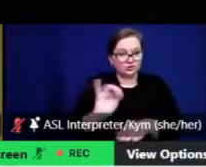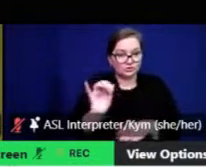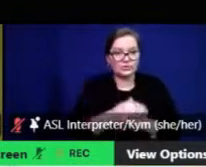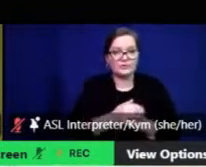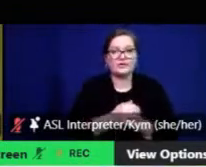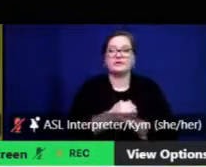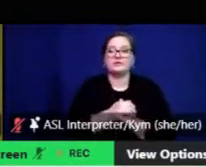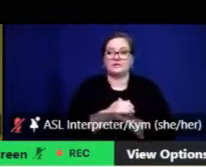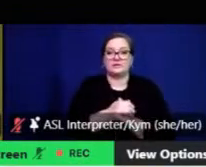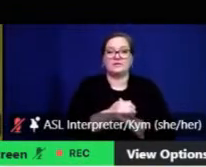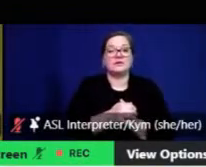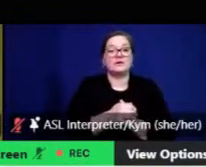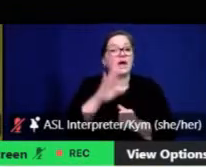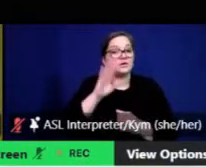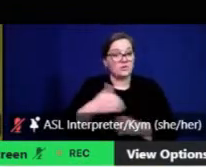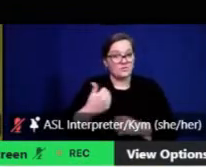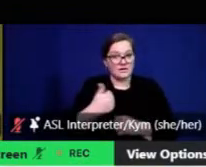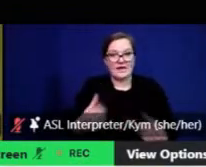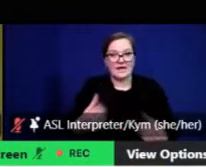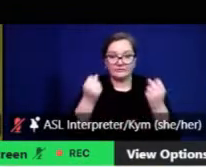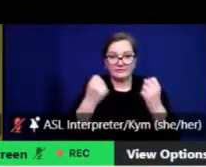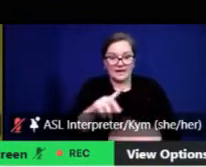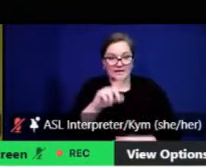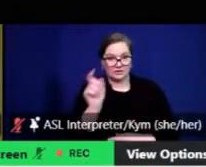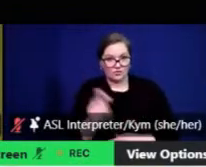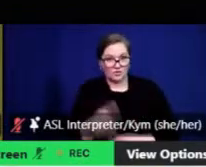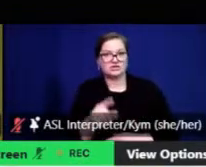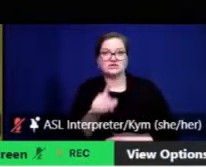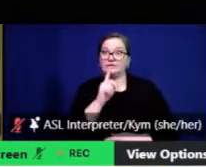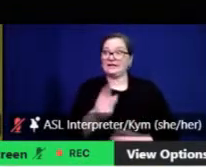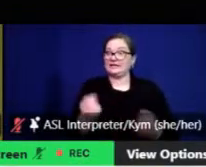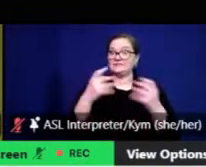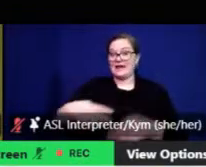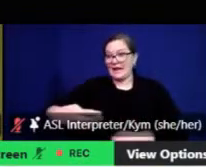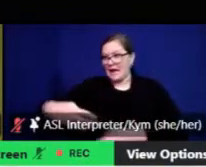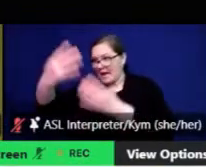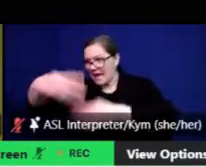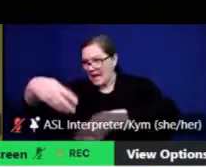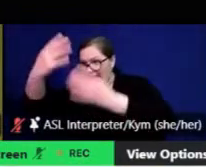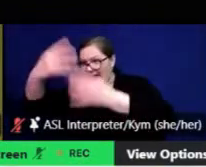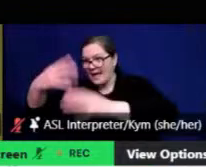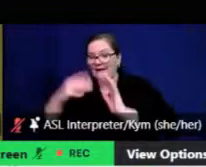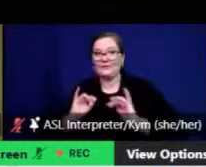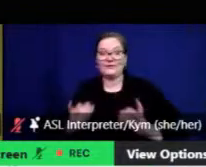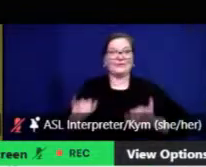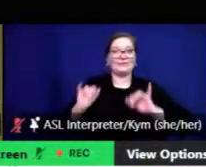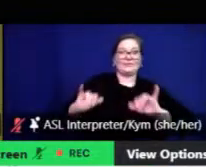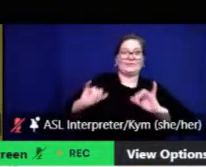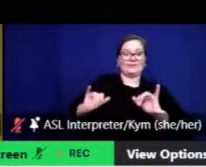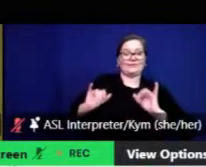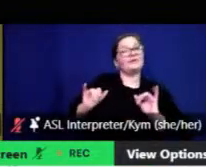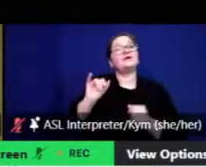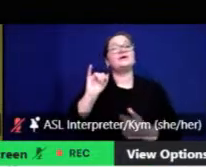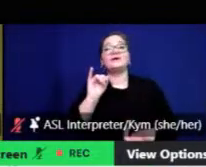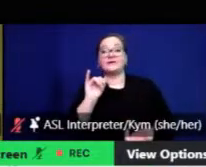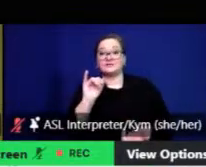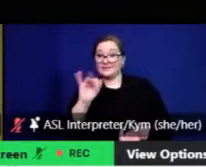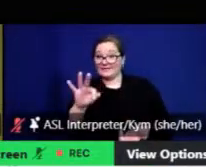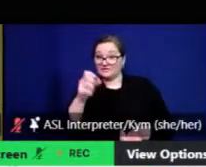And then I know we have lots of questions and so many that I've already seen come in the chat. So if it's